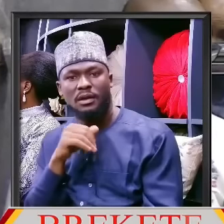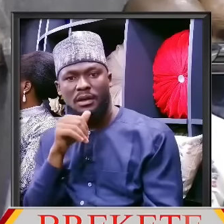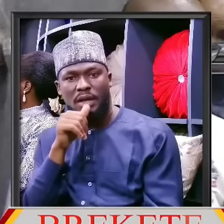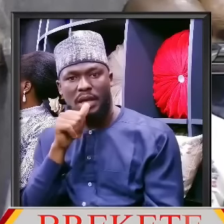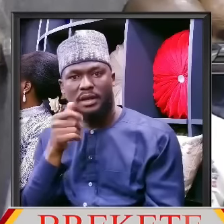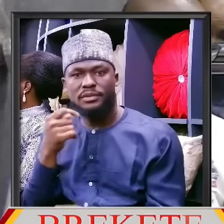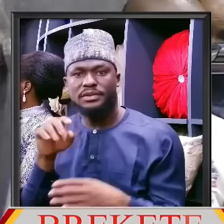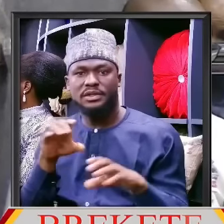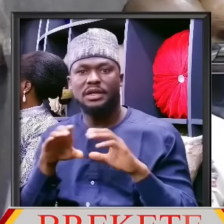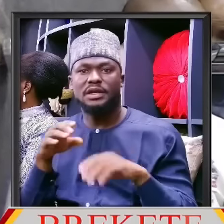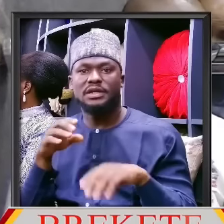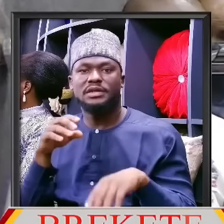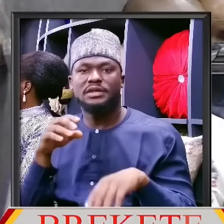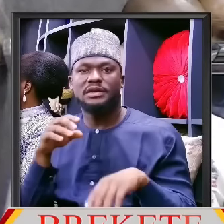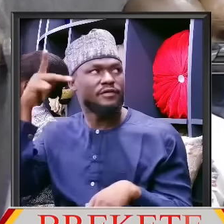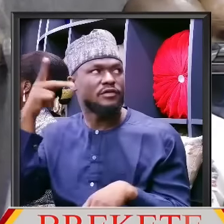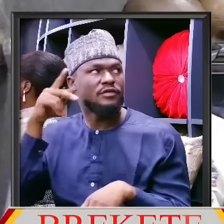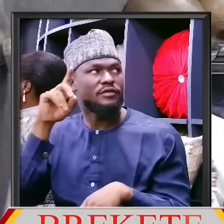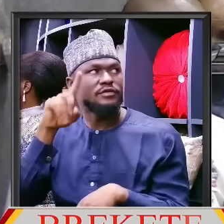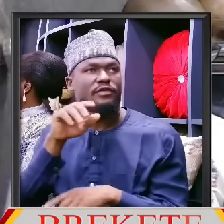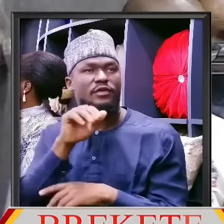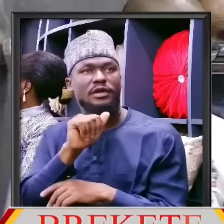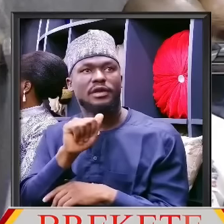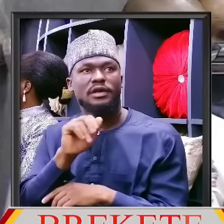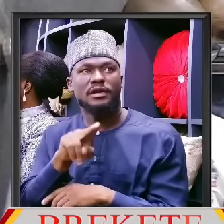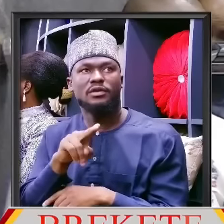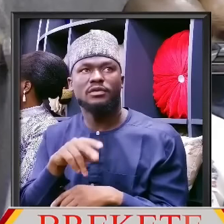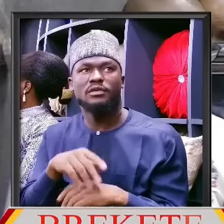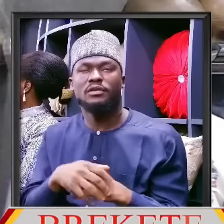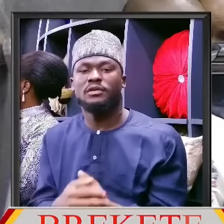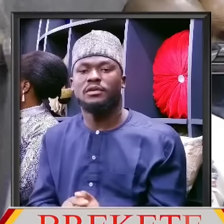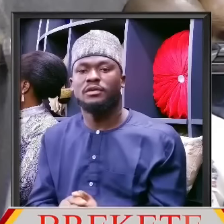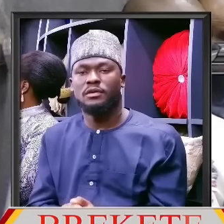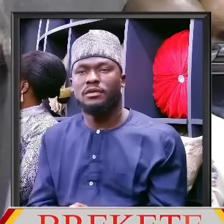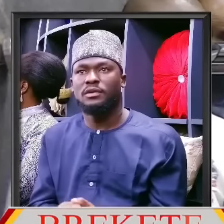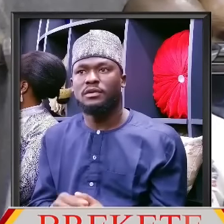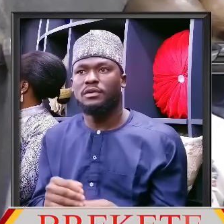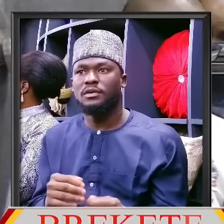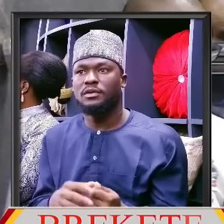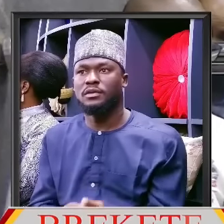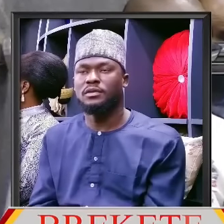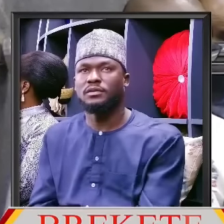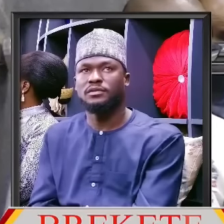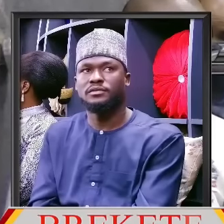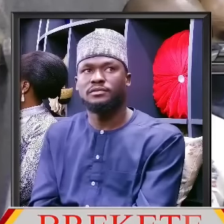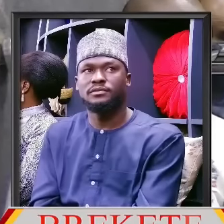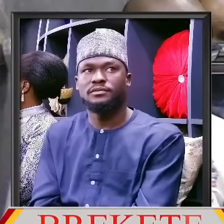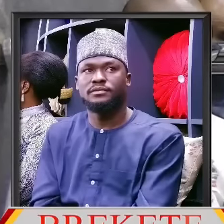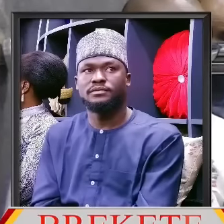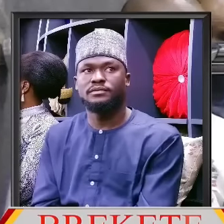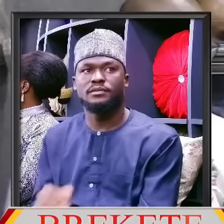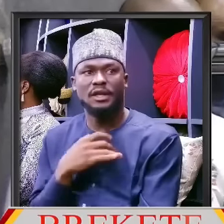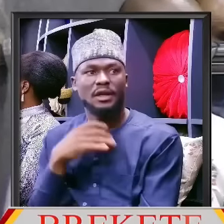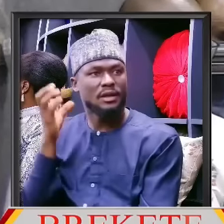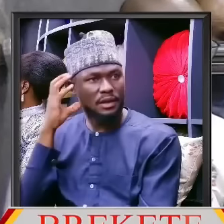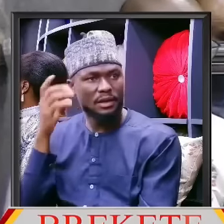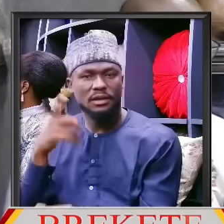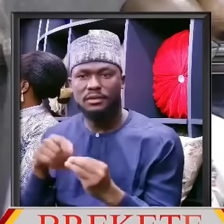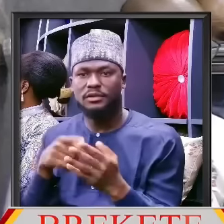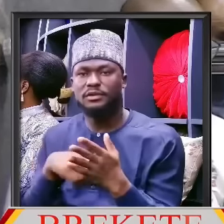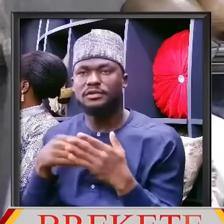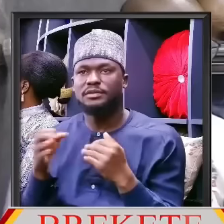don't be acting Provost now for about 3 months. Oh, wow. But I don't study the matter well. Even all the kids when